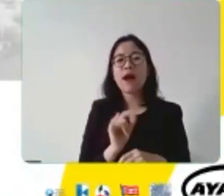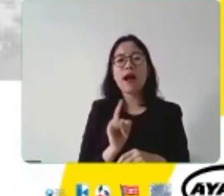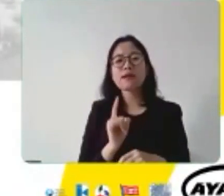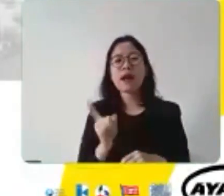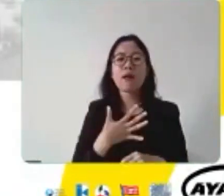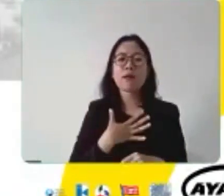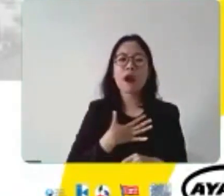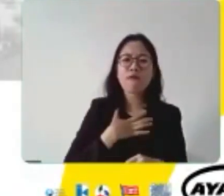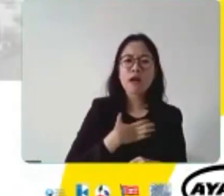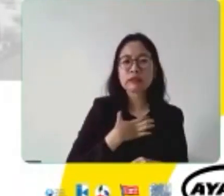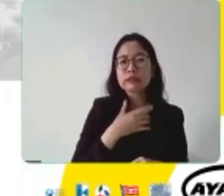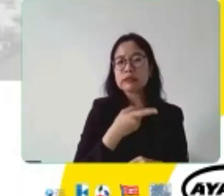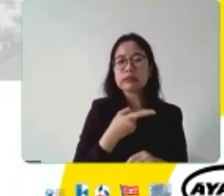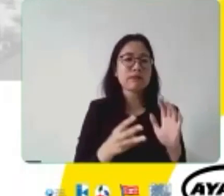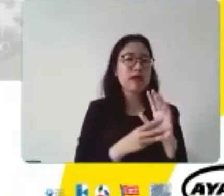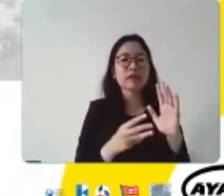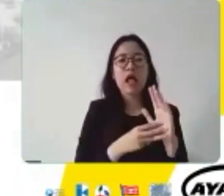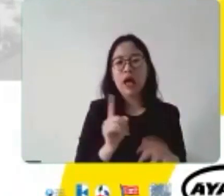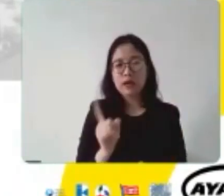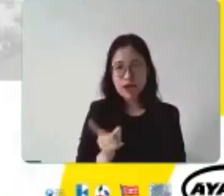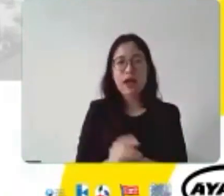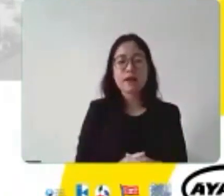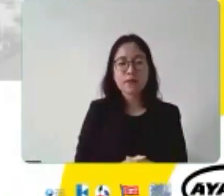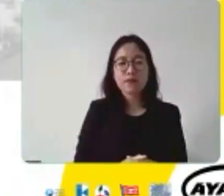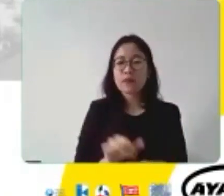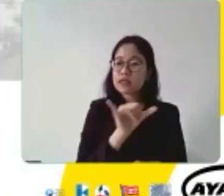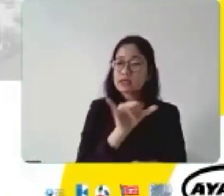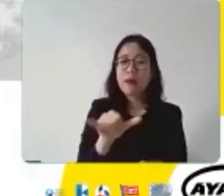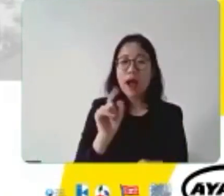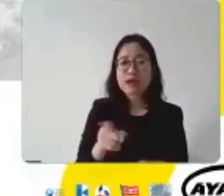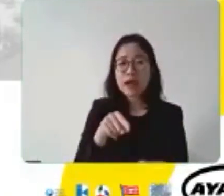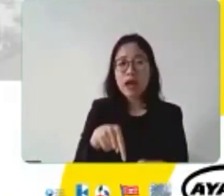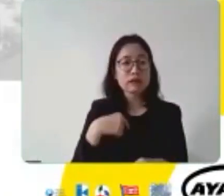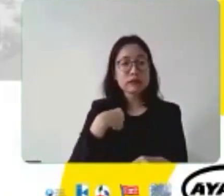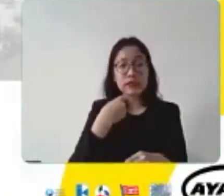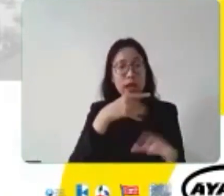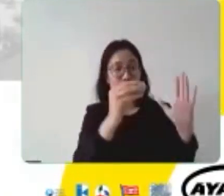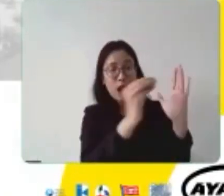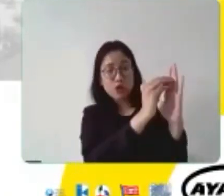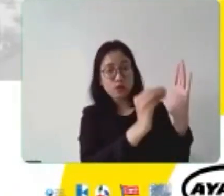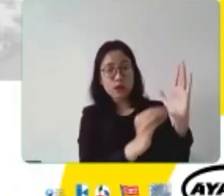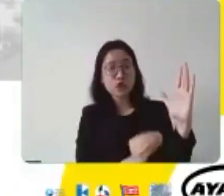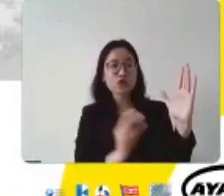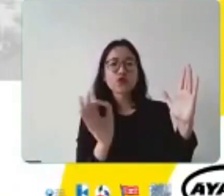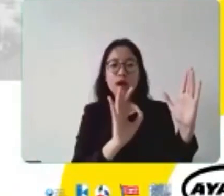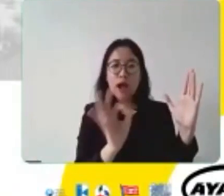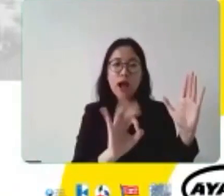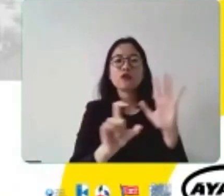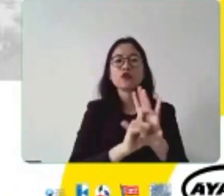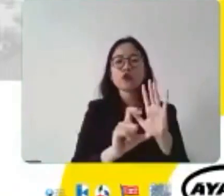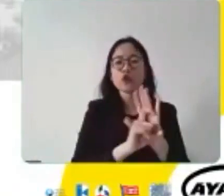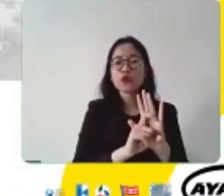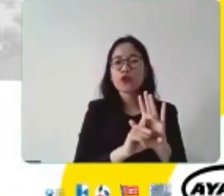other diseases that aren't listed on this slide. Now there's more recent evidence on kidney disease and also